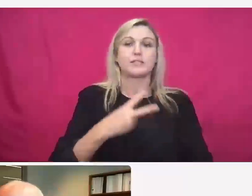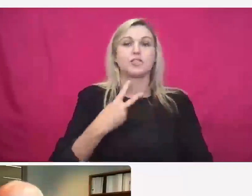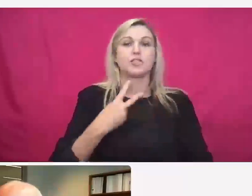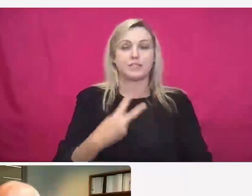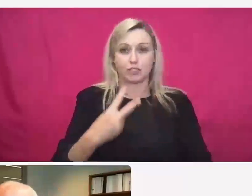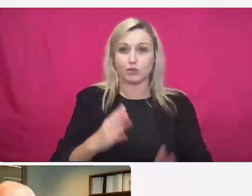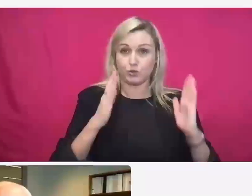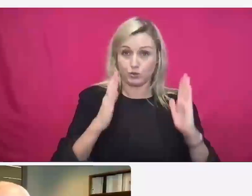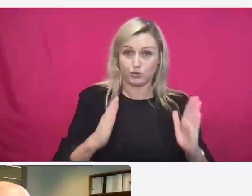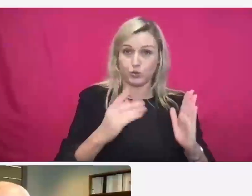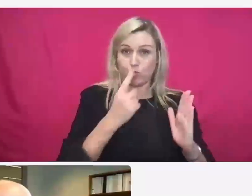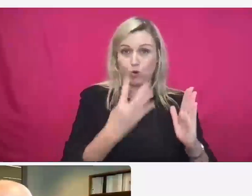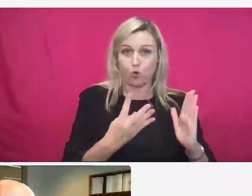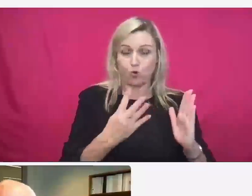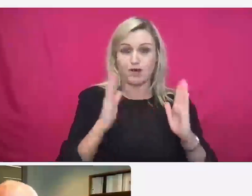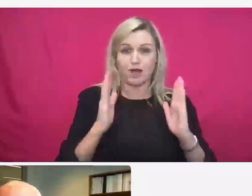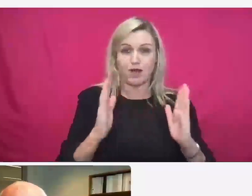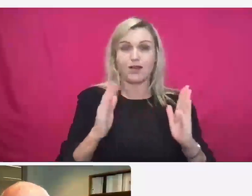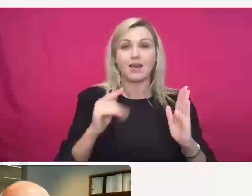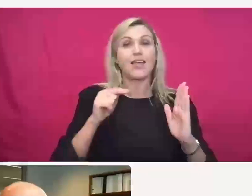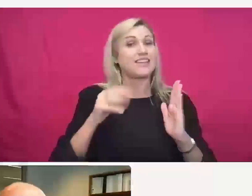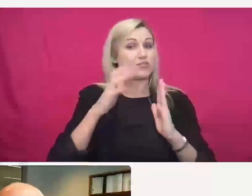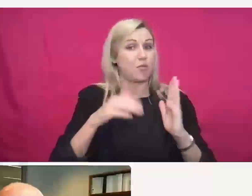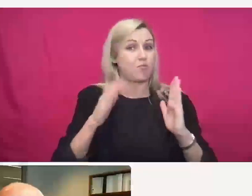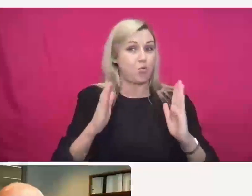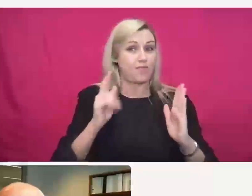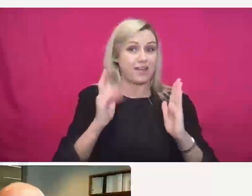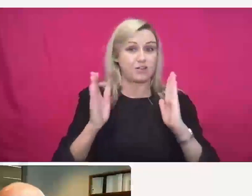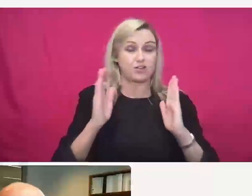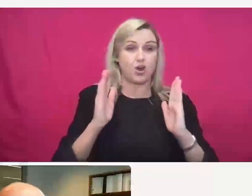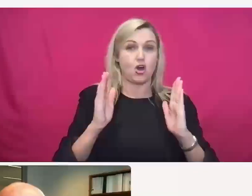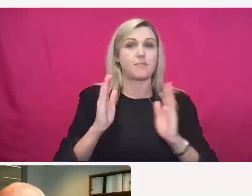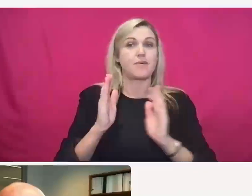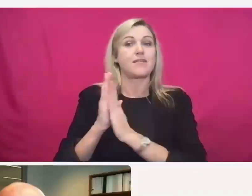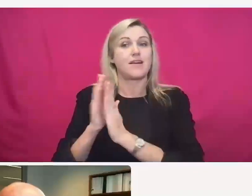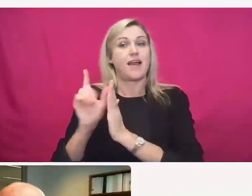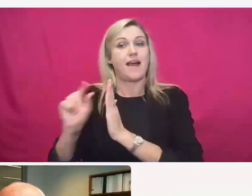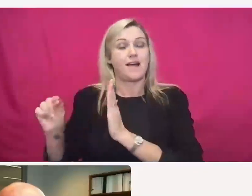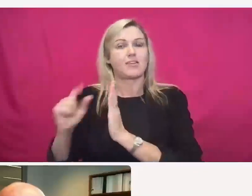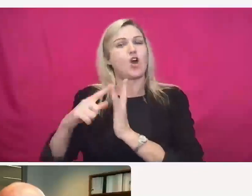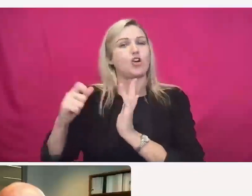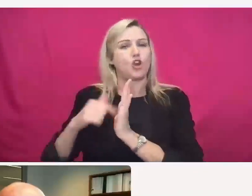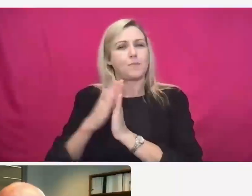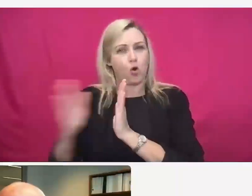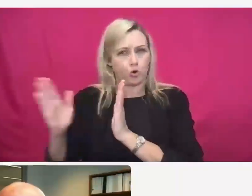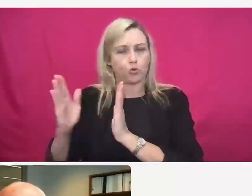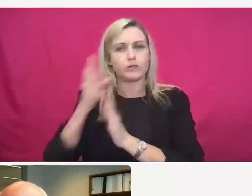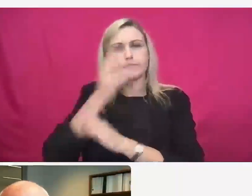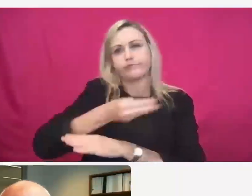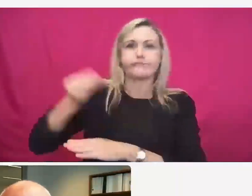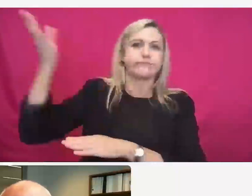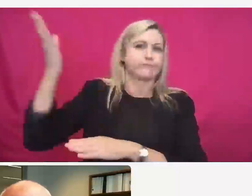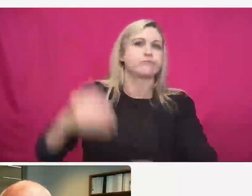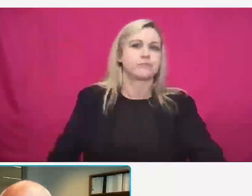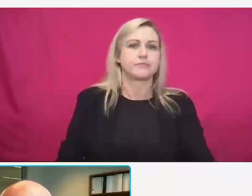right? Yeah, and this report will be due after that, so kind of October onwards after that.